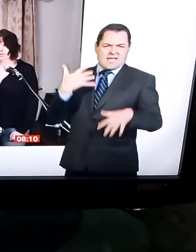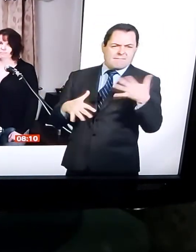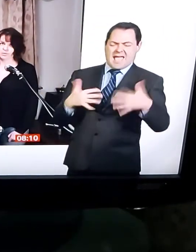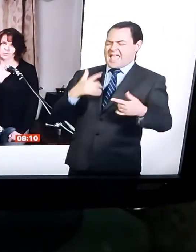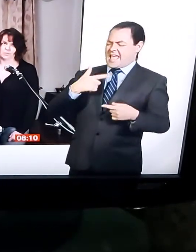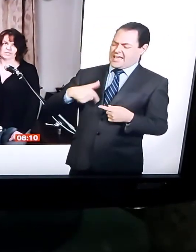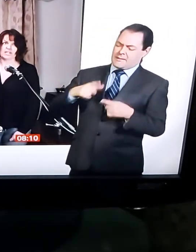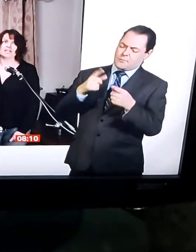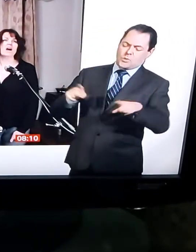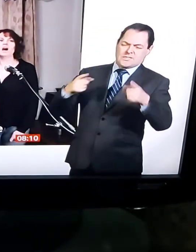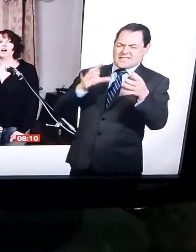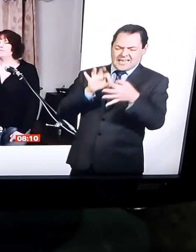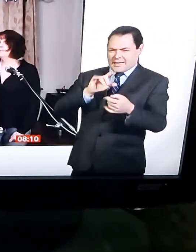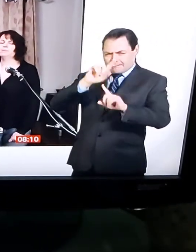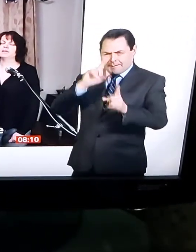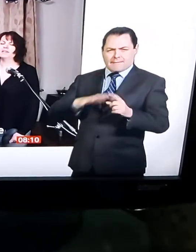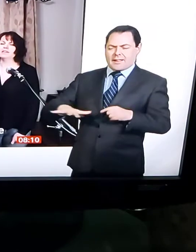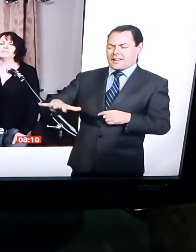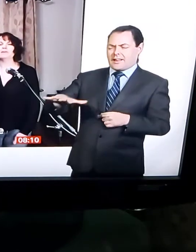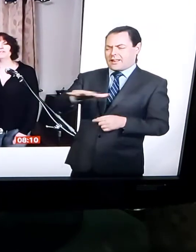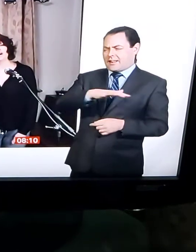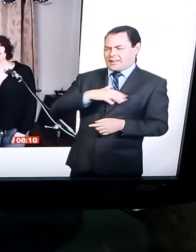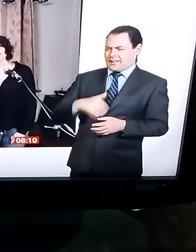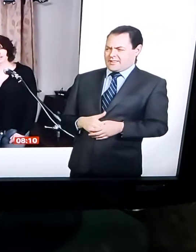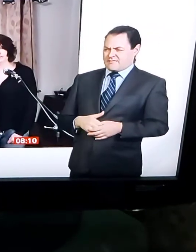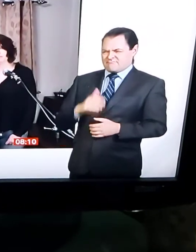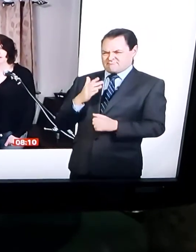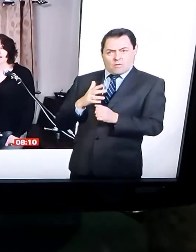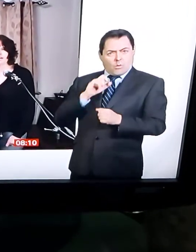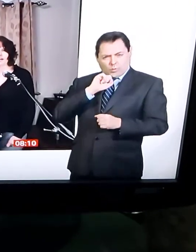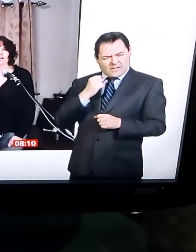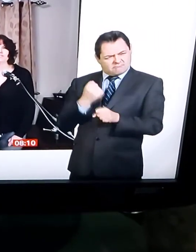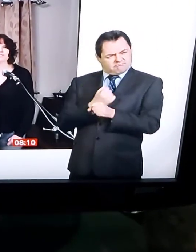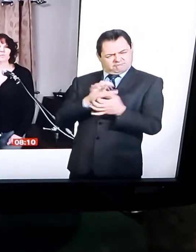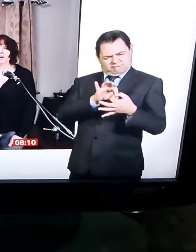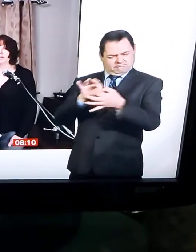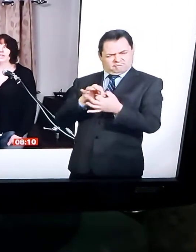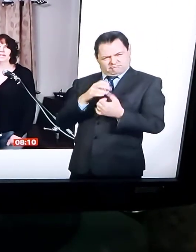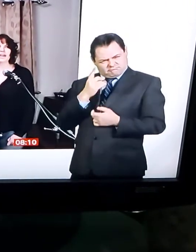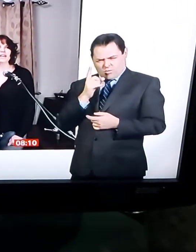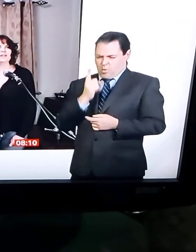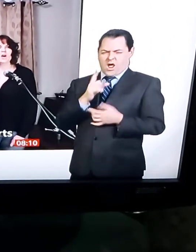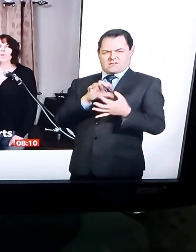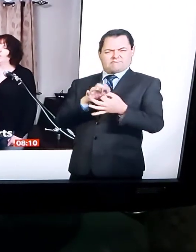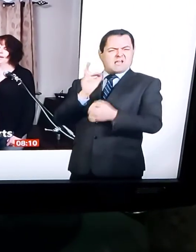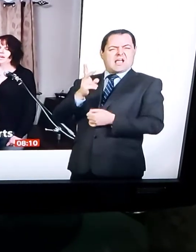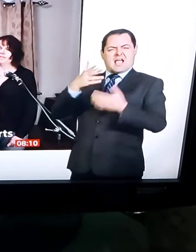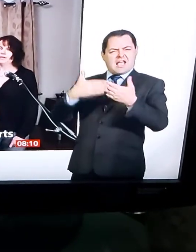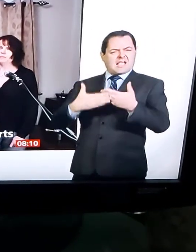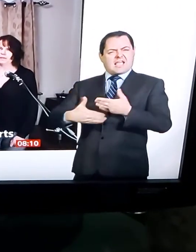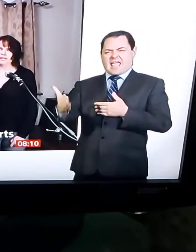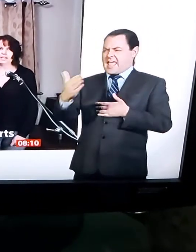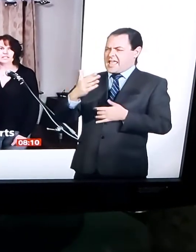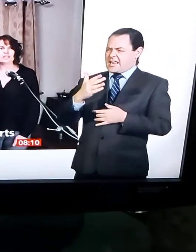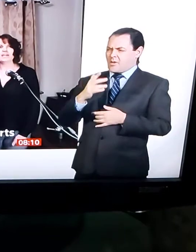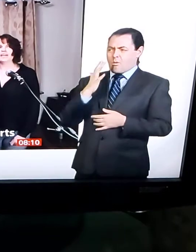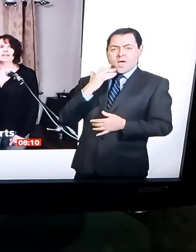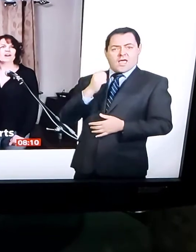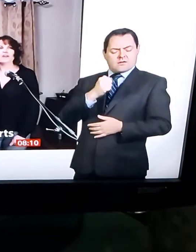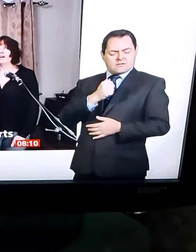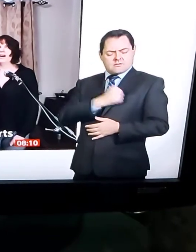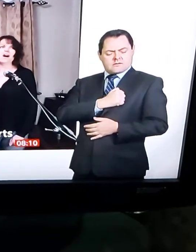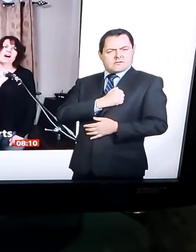the music of the people that can make us one again. When the